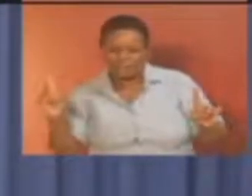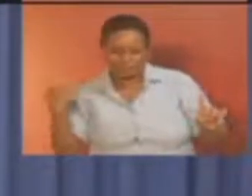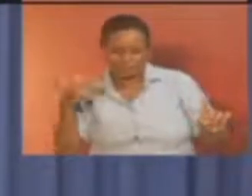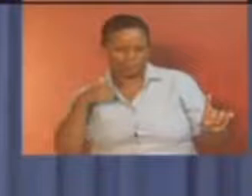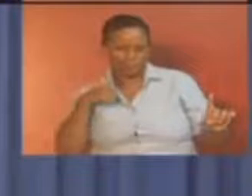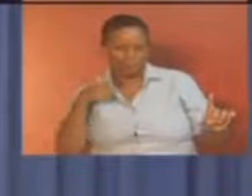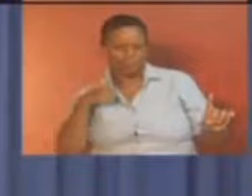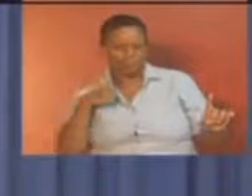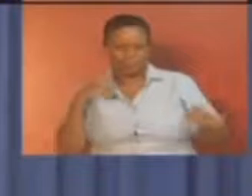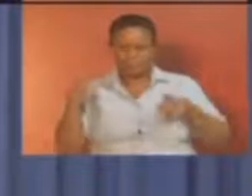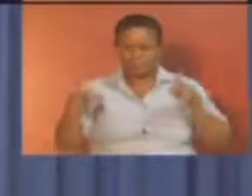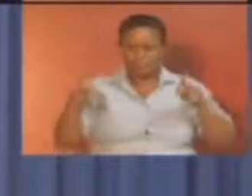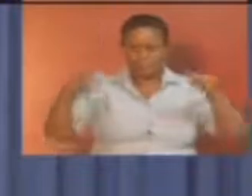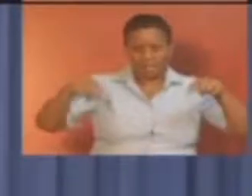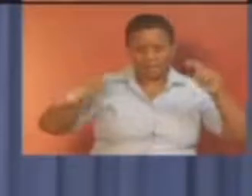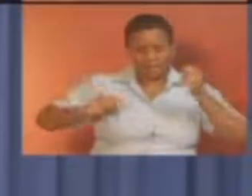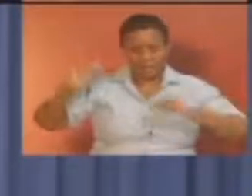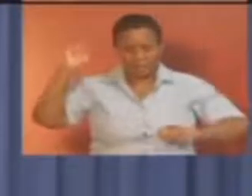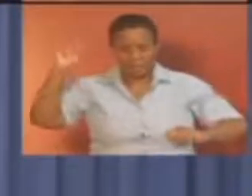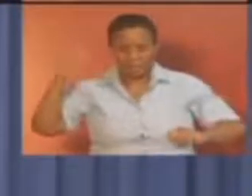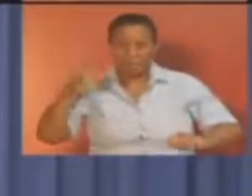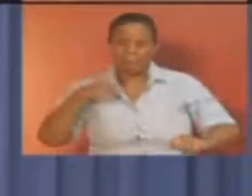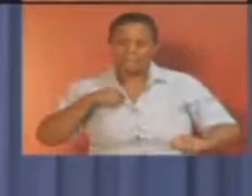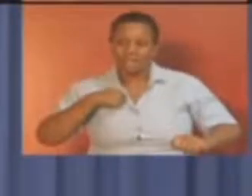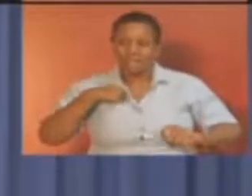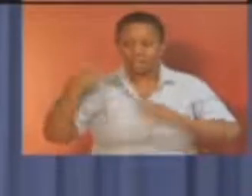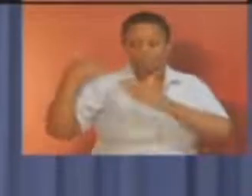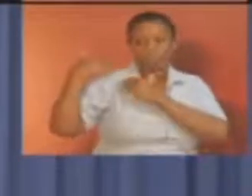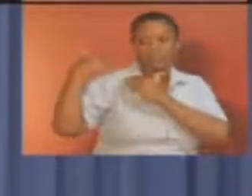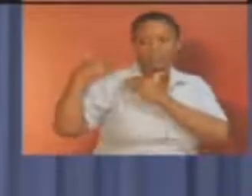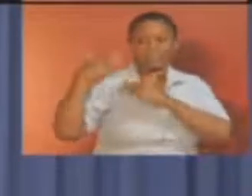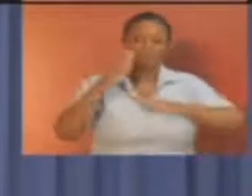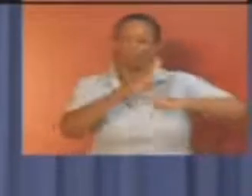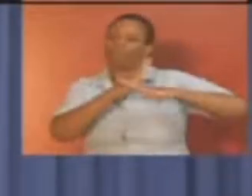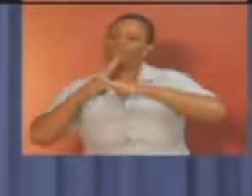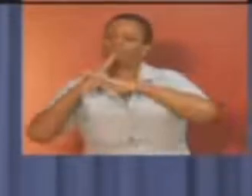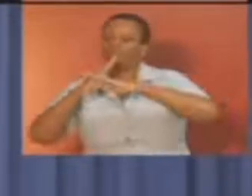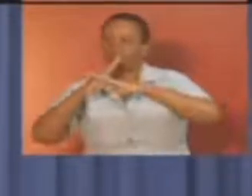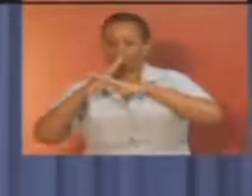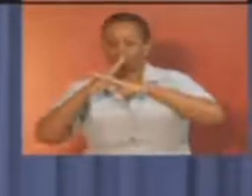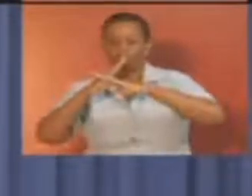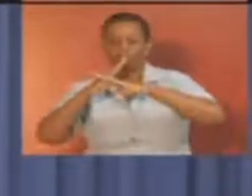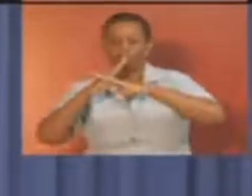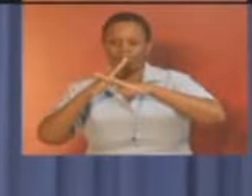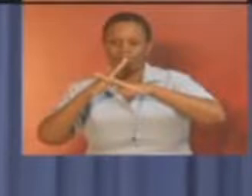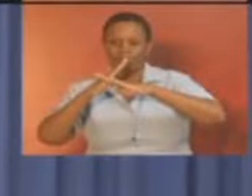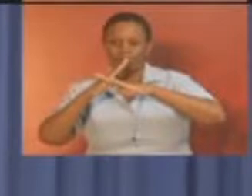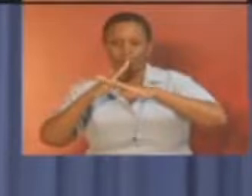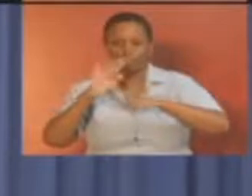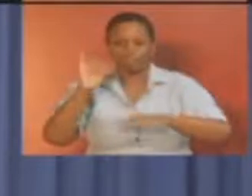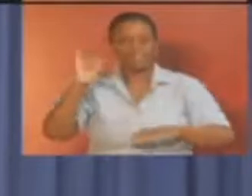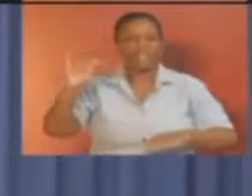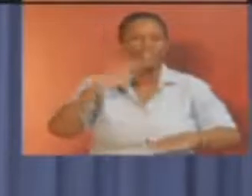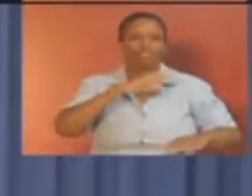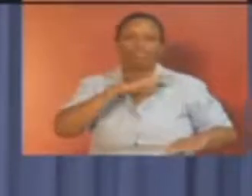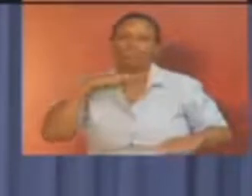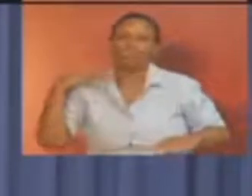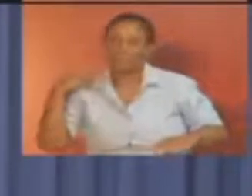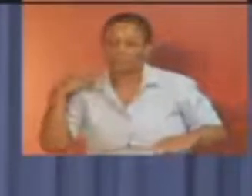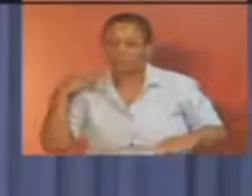countries in relation to how they manage their own situations. Today, available to